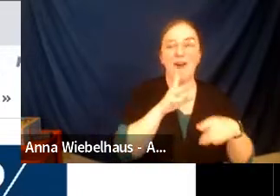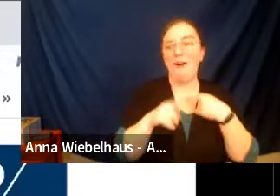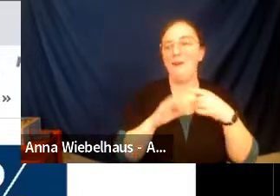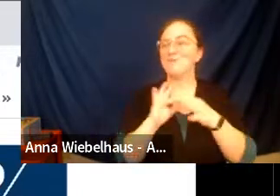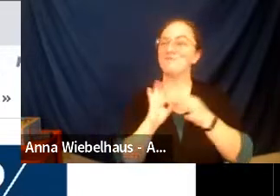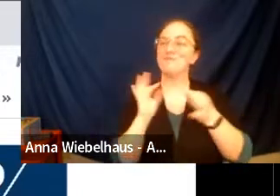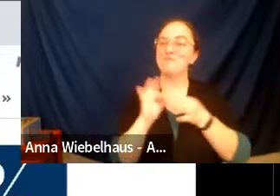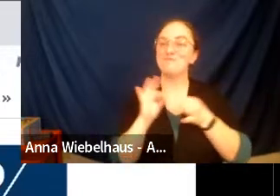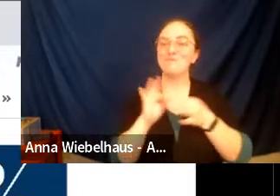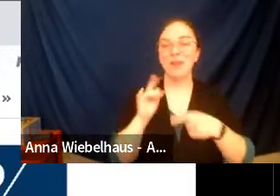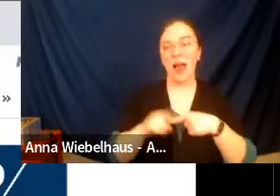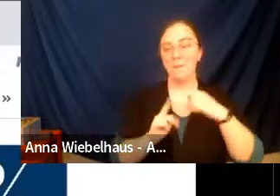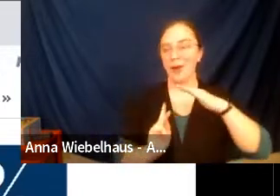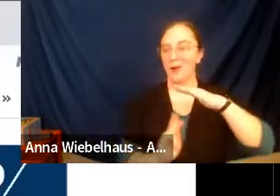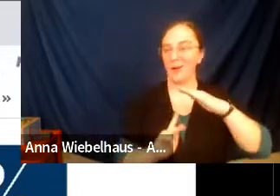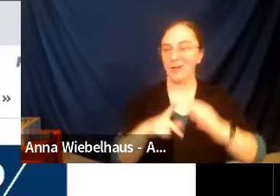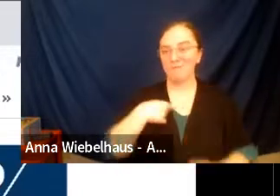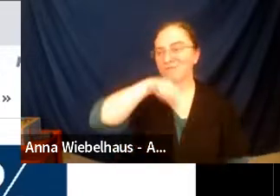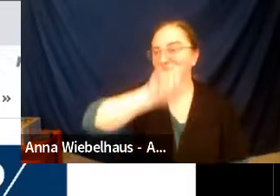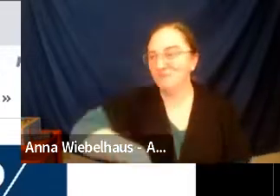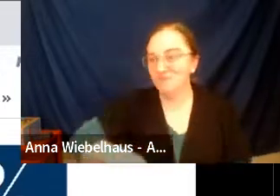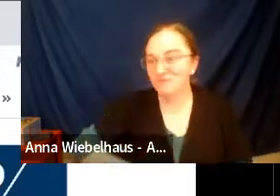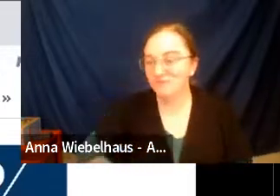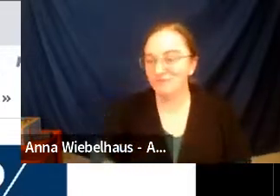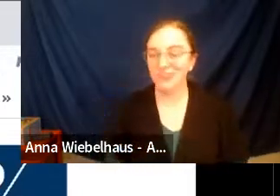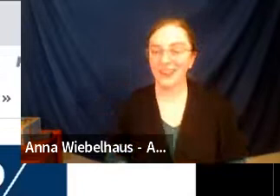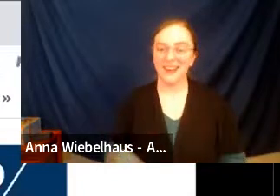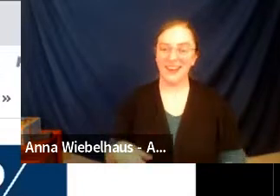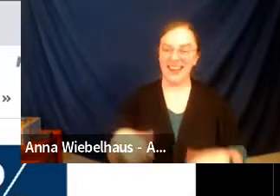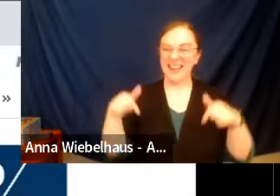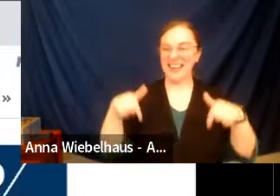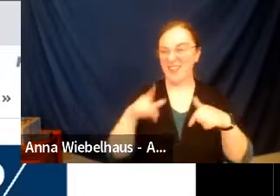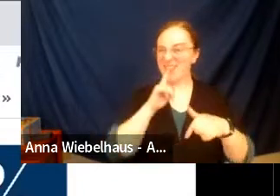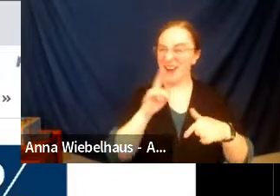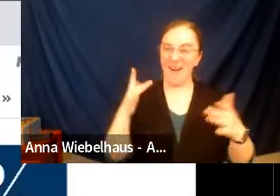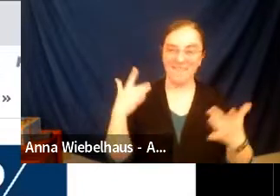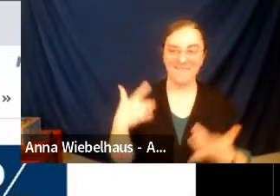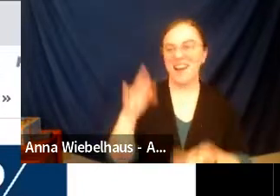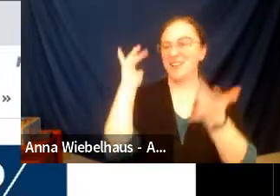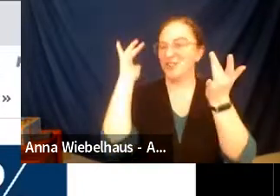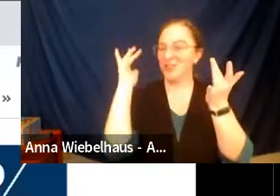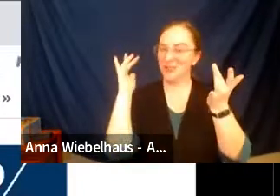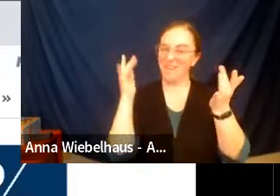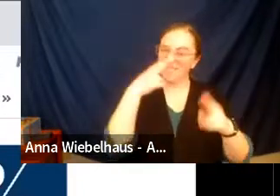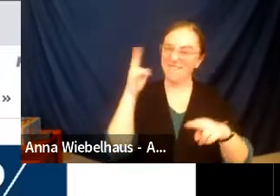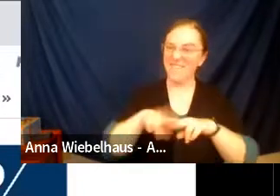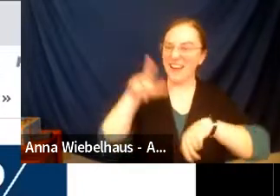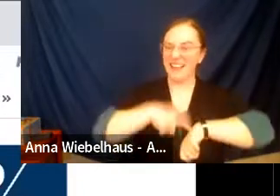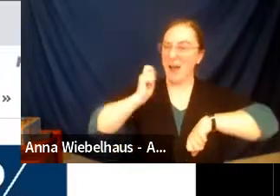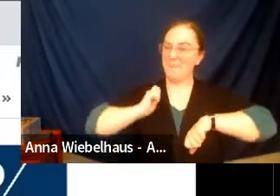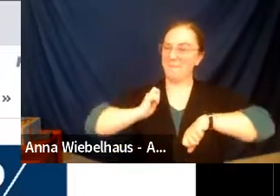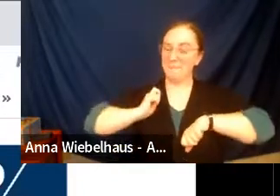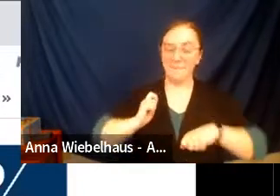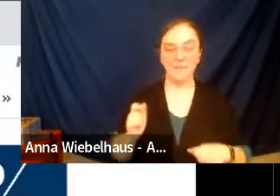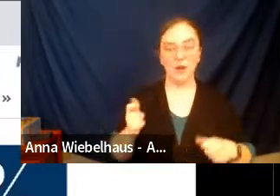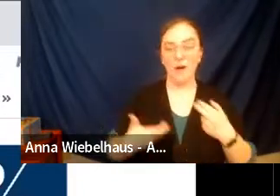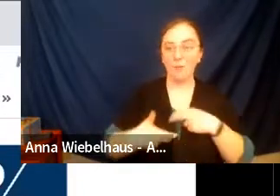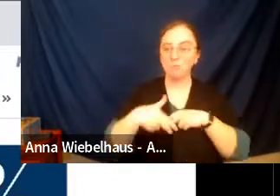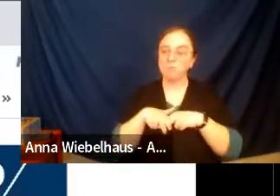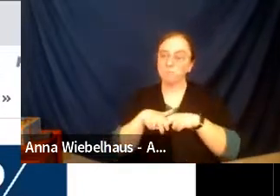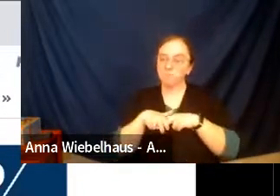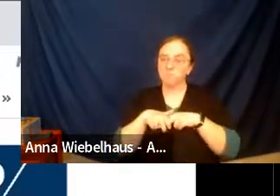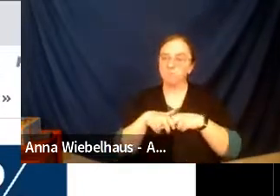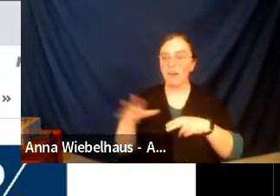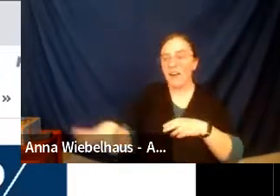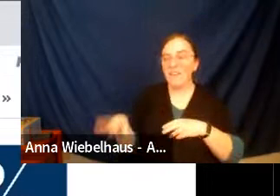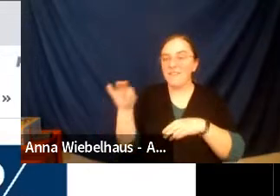is just an adventurous and fun time. So sit back in your couch, snuggle up with your